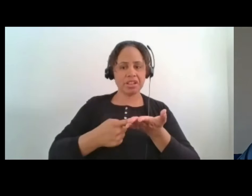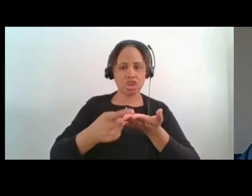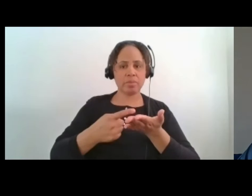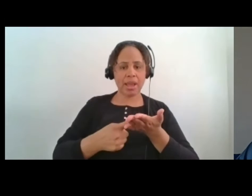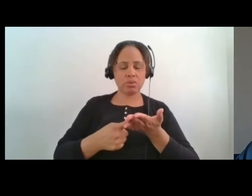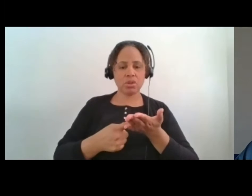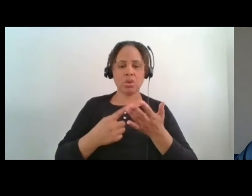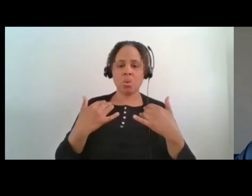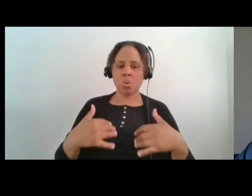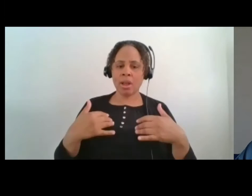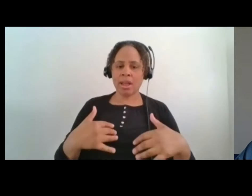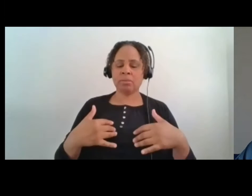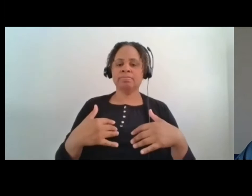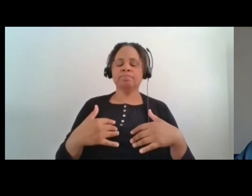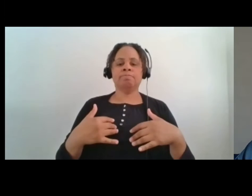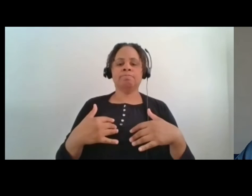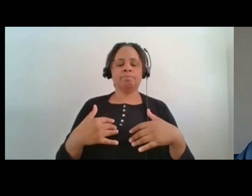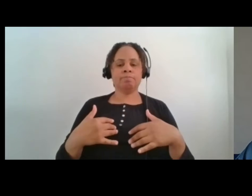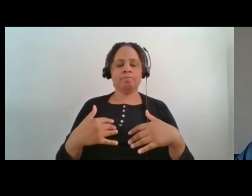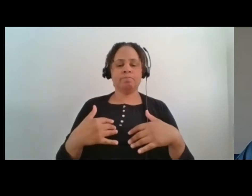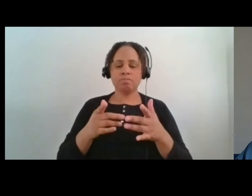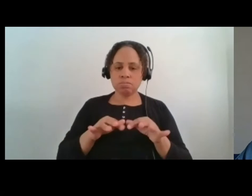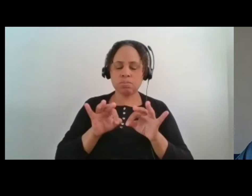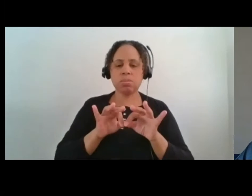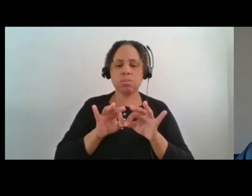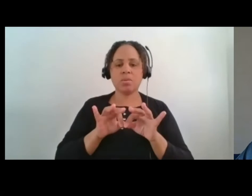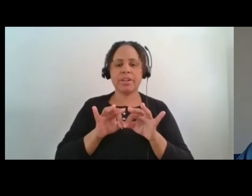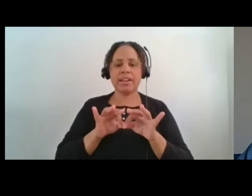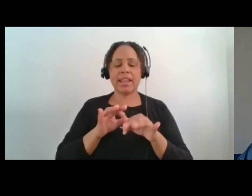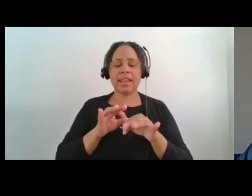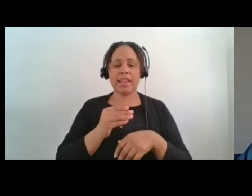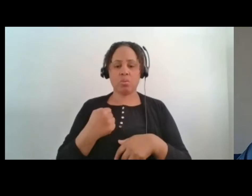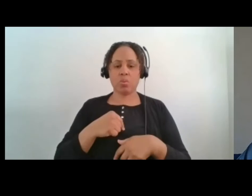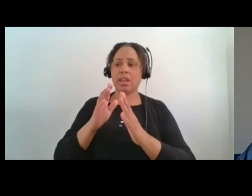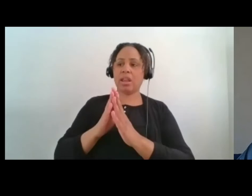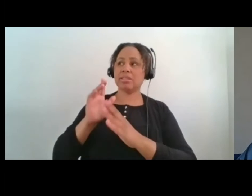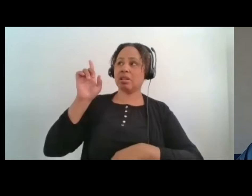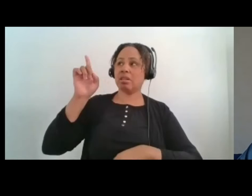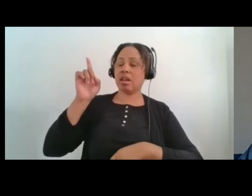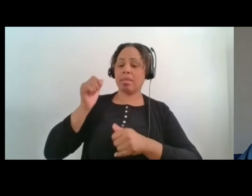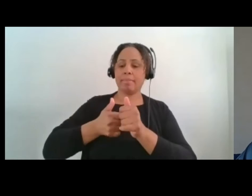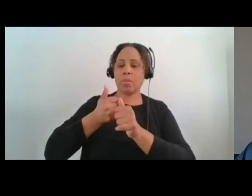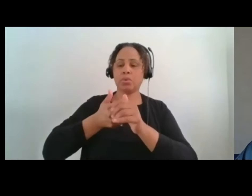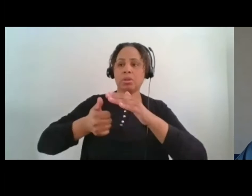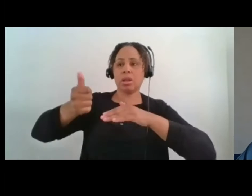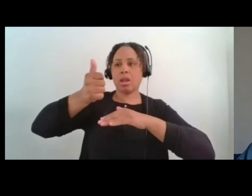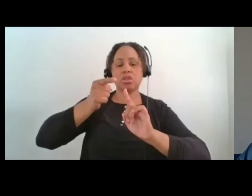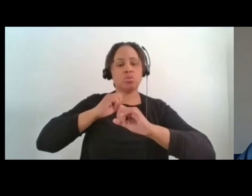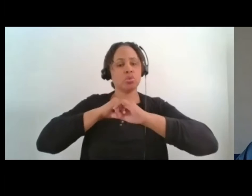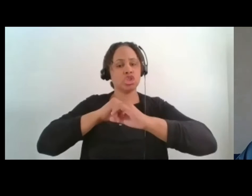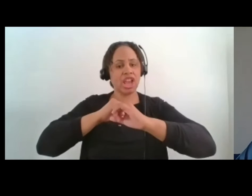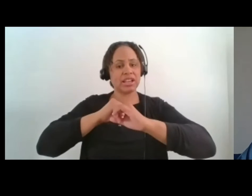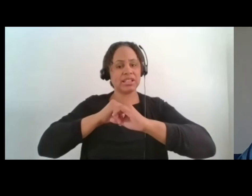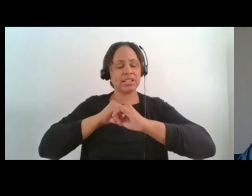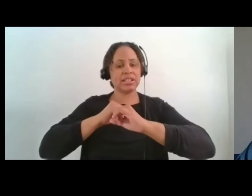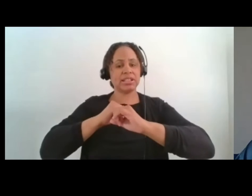conversation. We ask Allah subhanahu wa ta'ala to protect our congregants and our family members and our